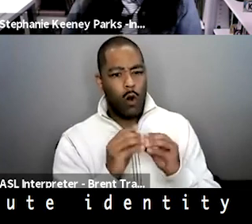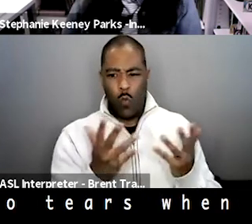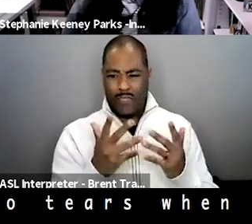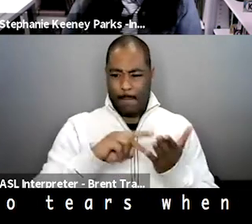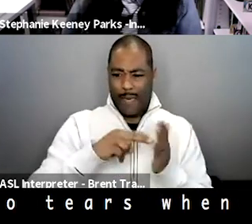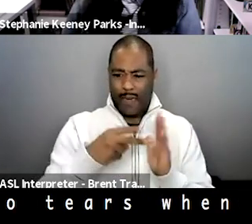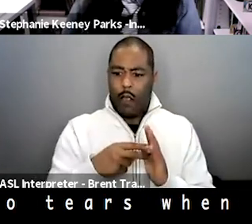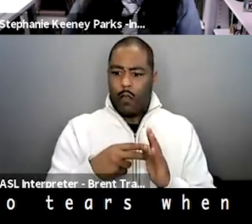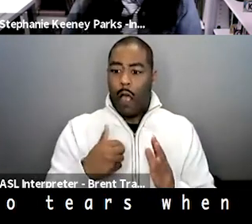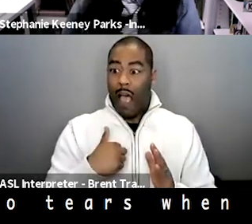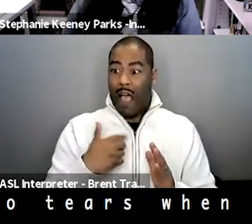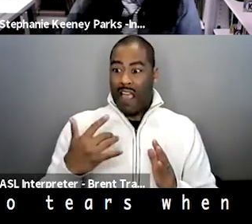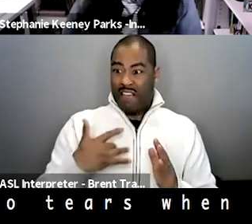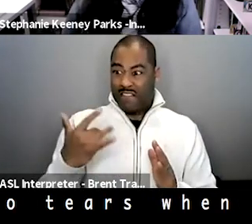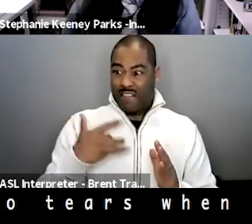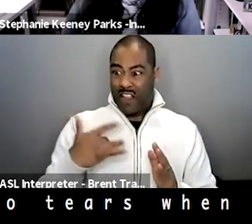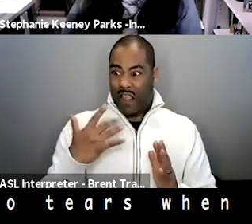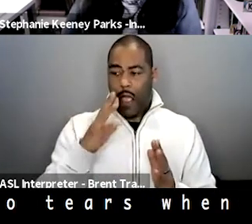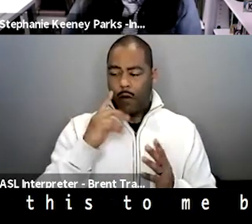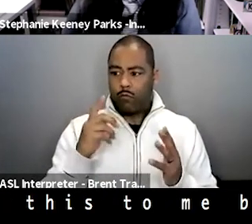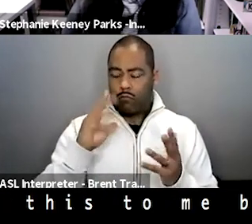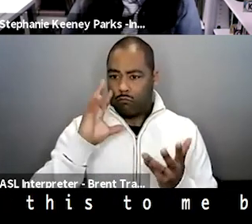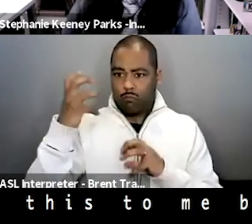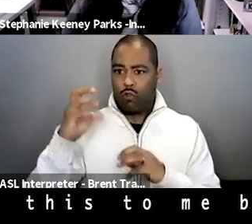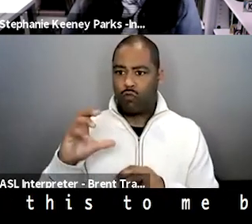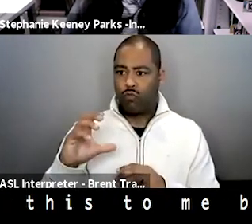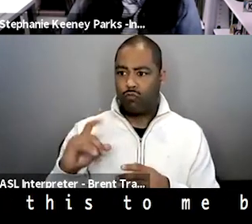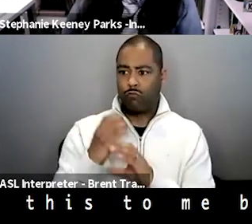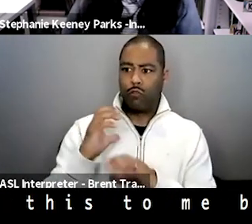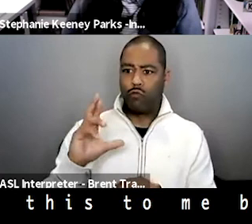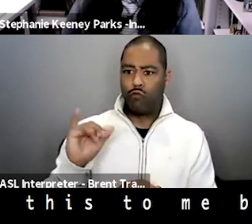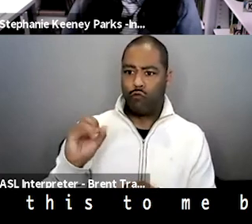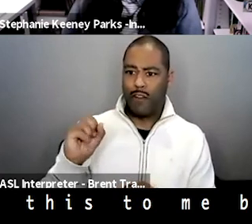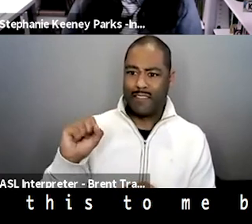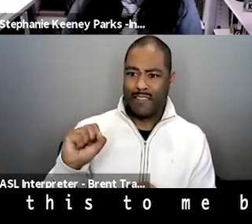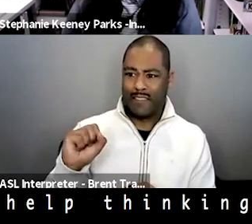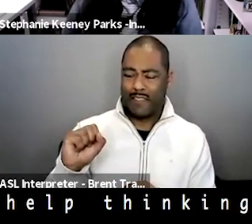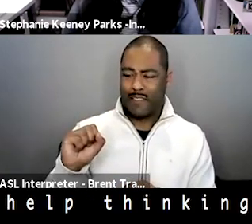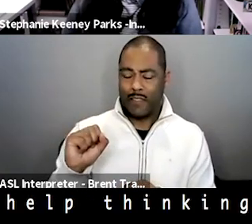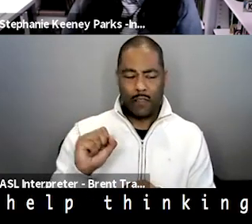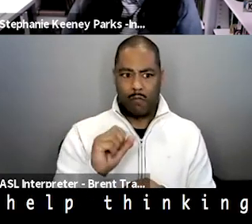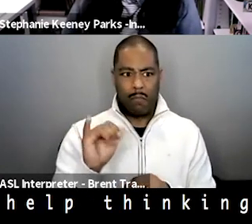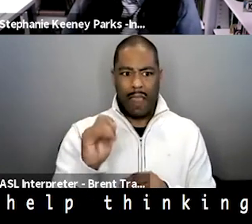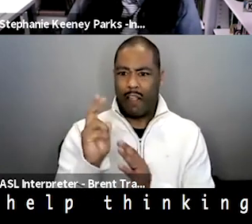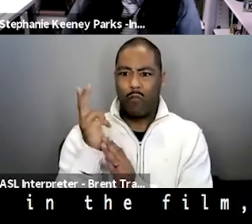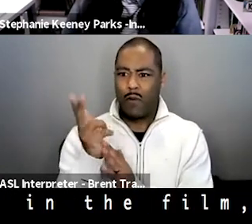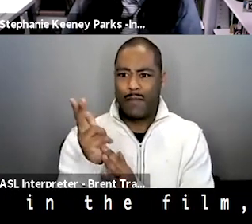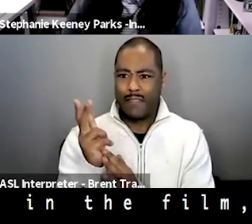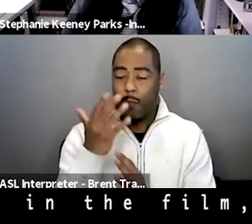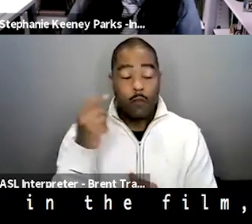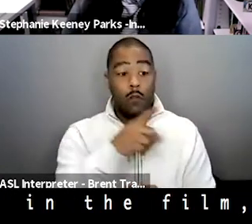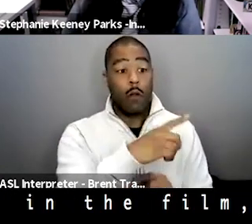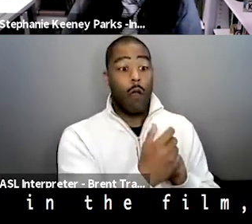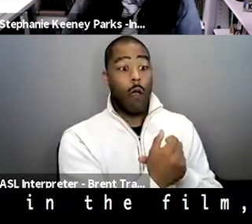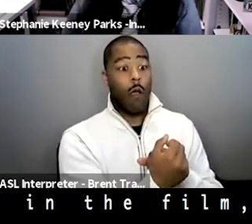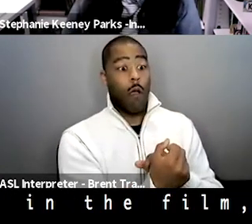would say a 3-minute identity crisis, because I burst into tears when she explained all this to me, because I couldn't